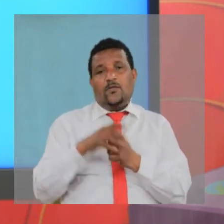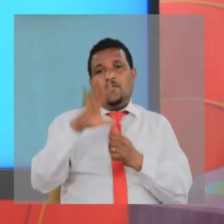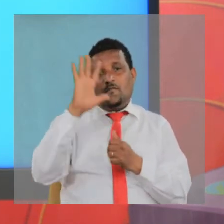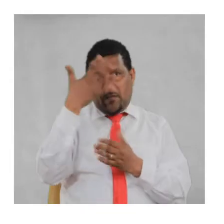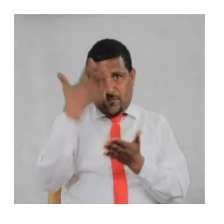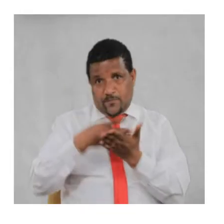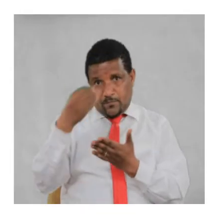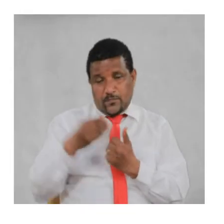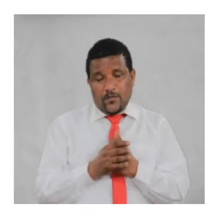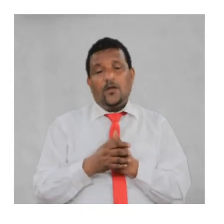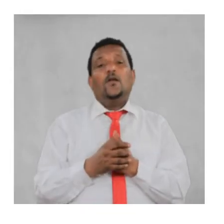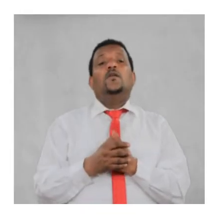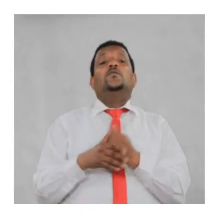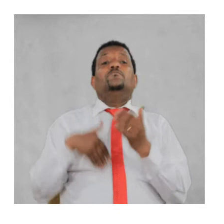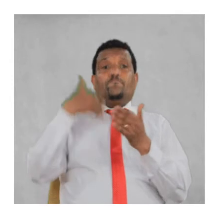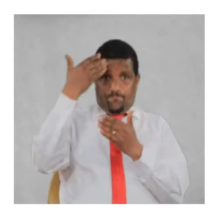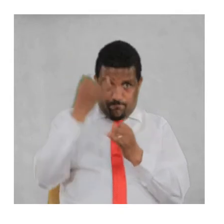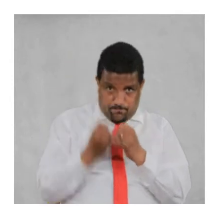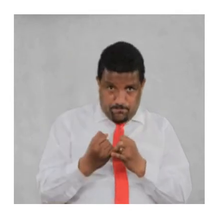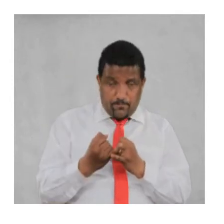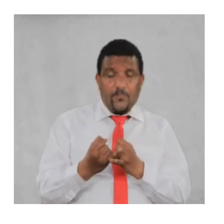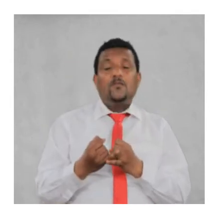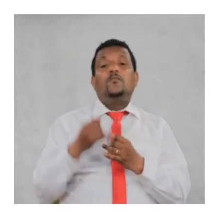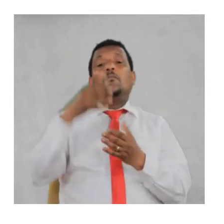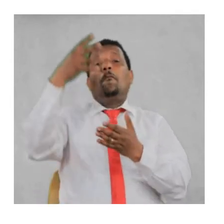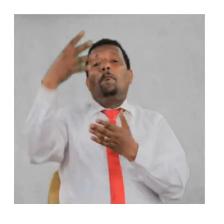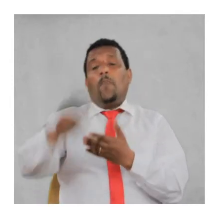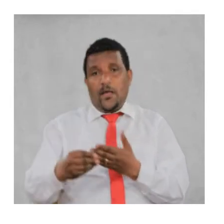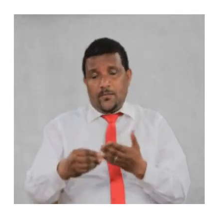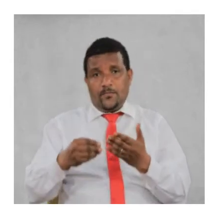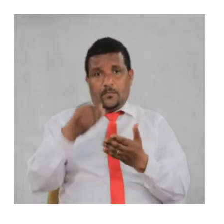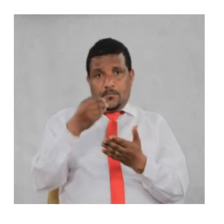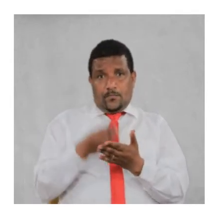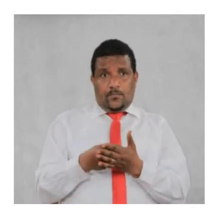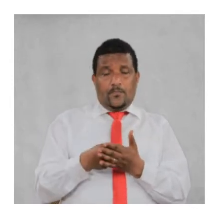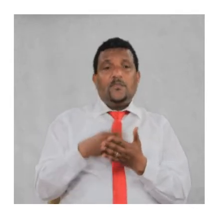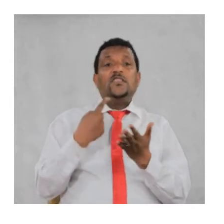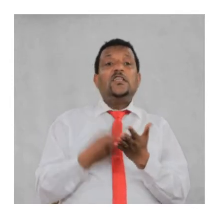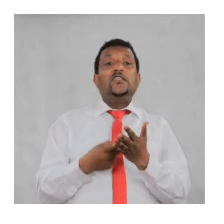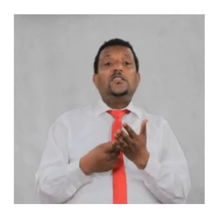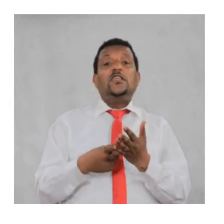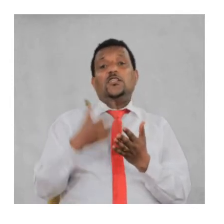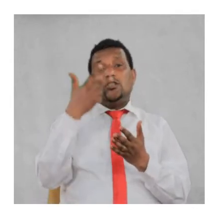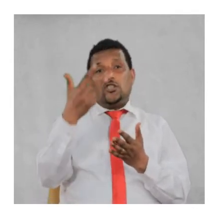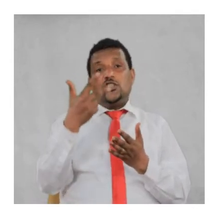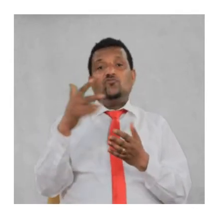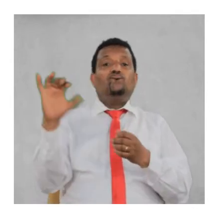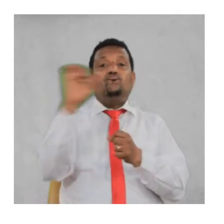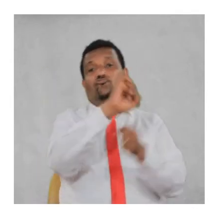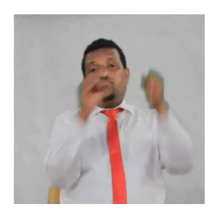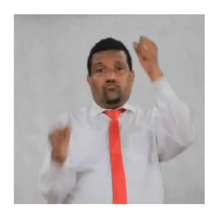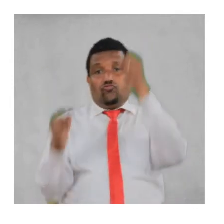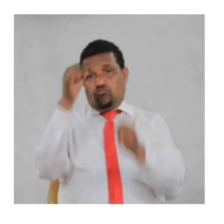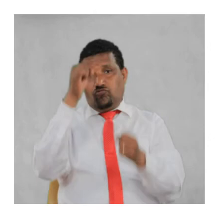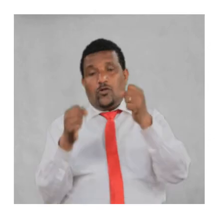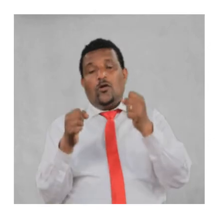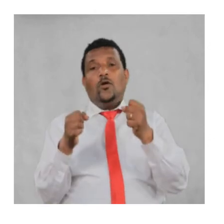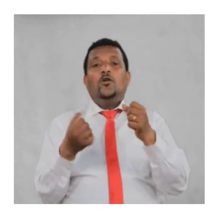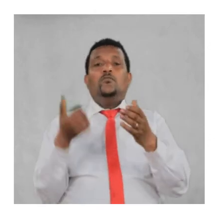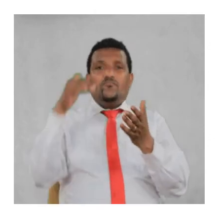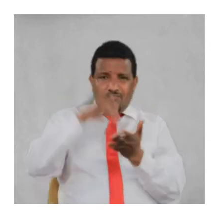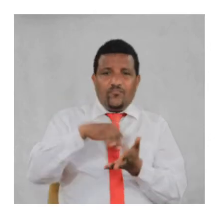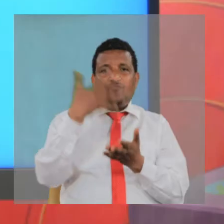$5, and finally, you will buy these 3 automobiles again by